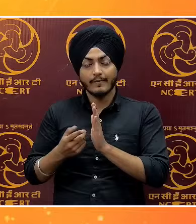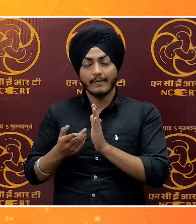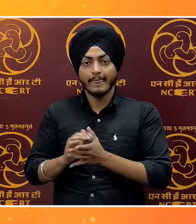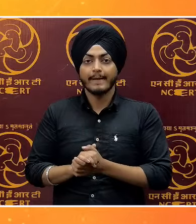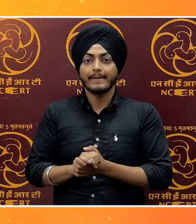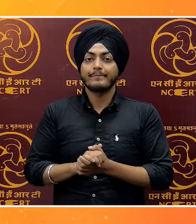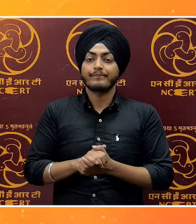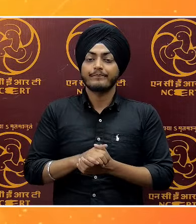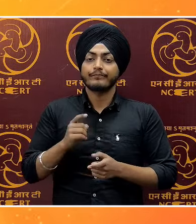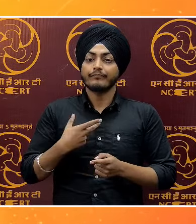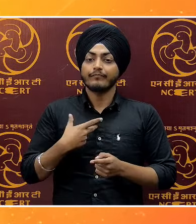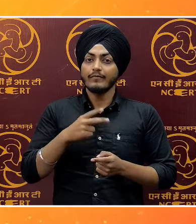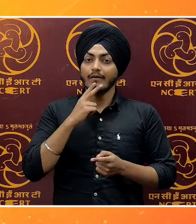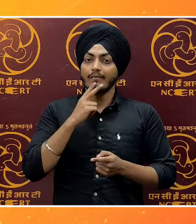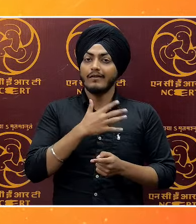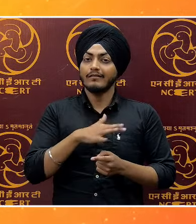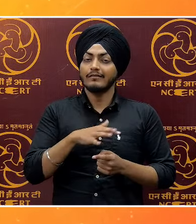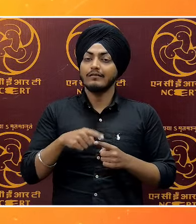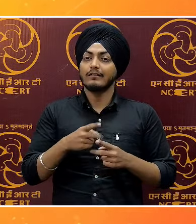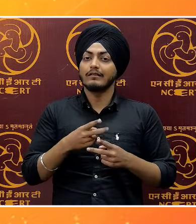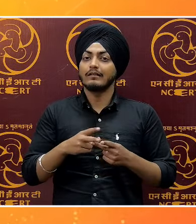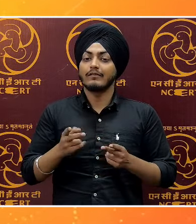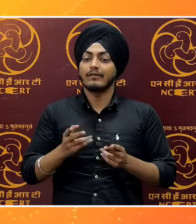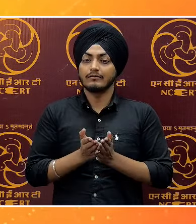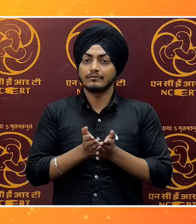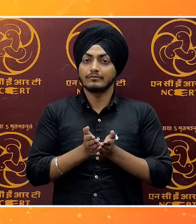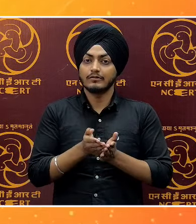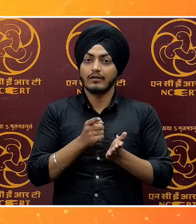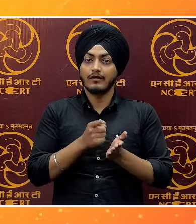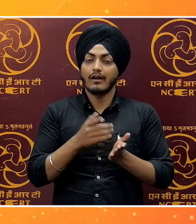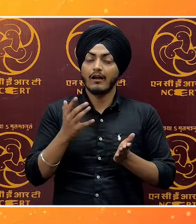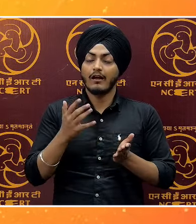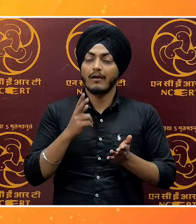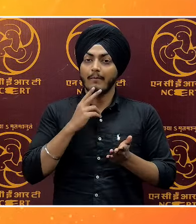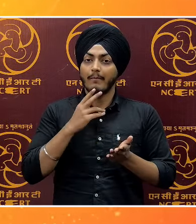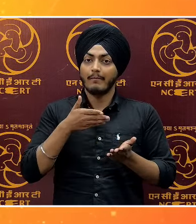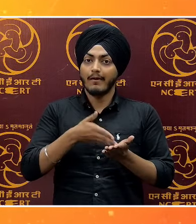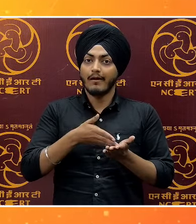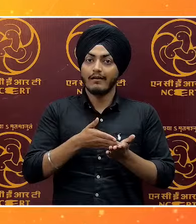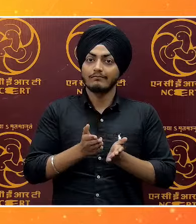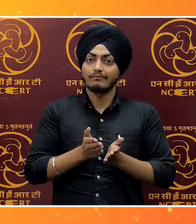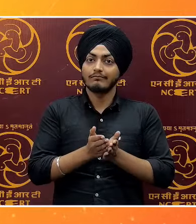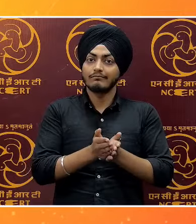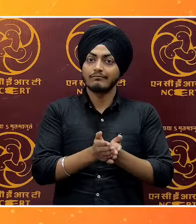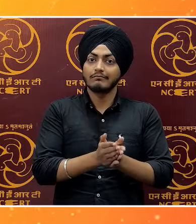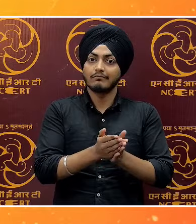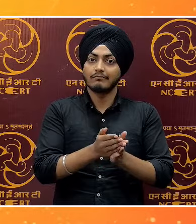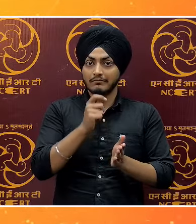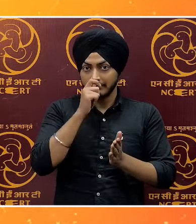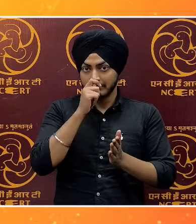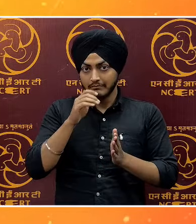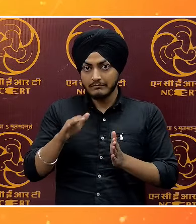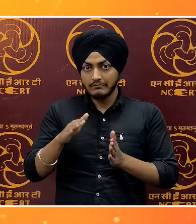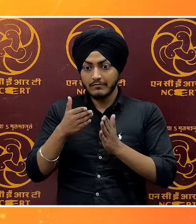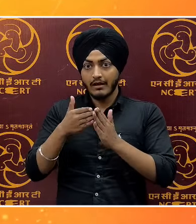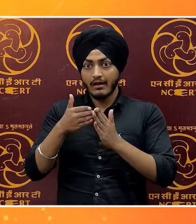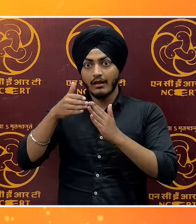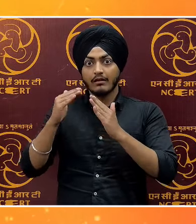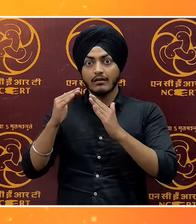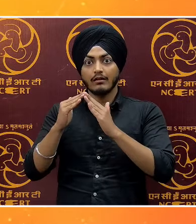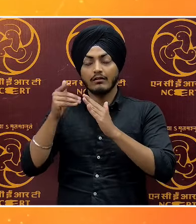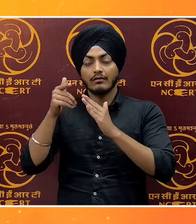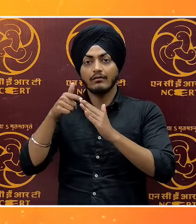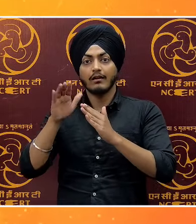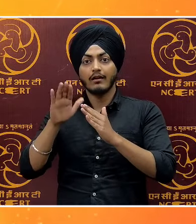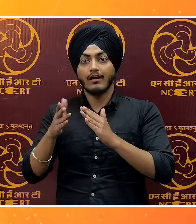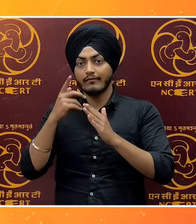are water bodies also. If you see, some boats are sailing in the water body. Yeah. So these are tree houses because the houses are